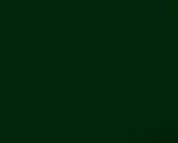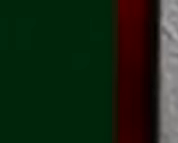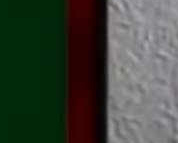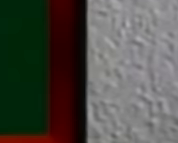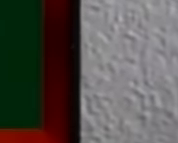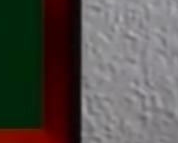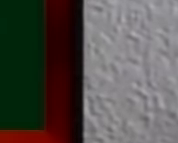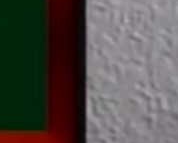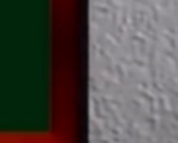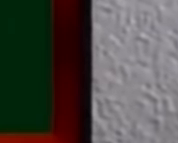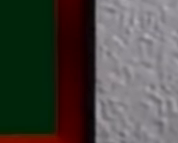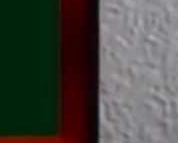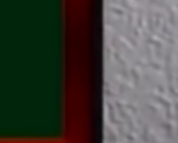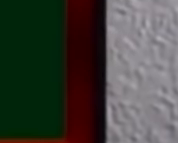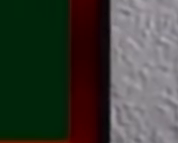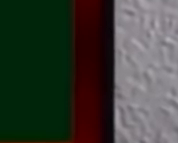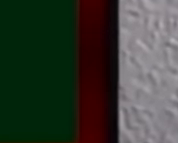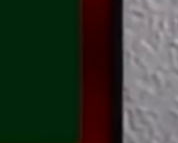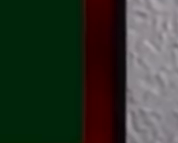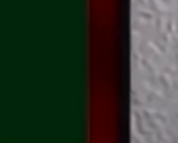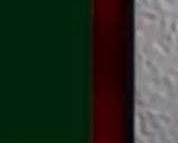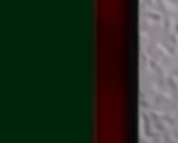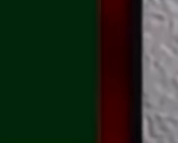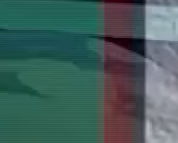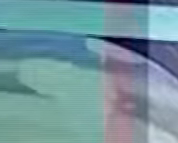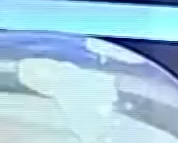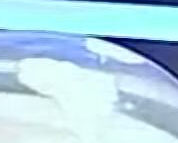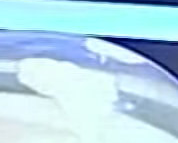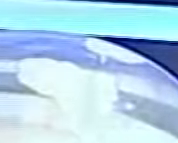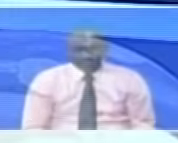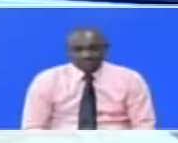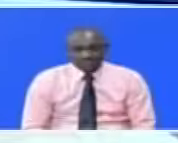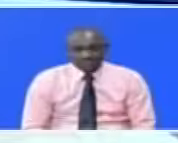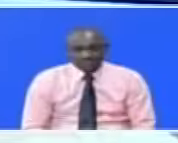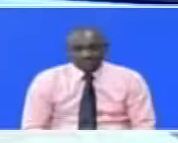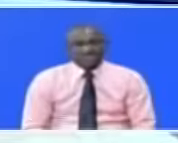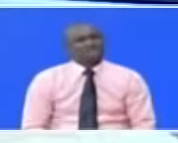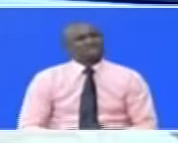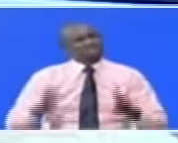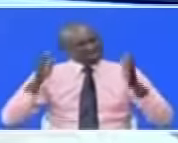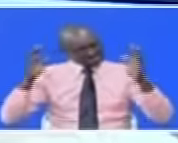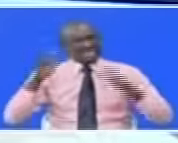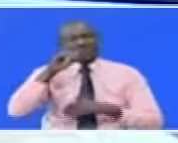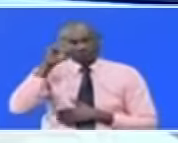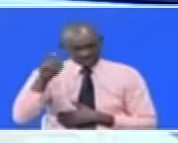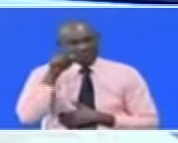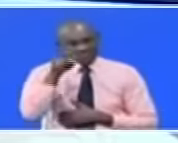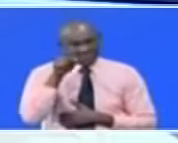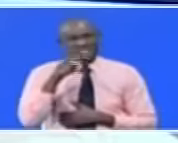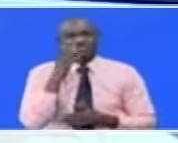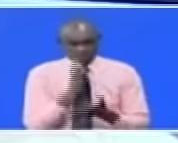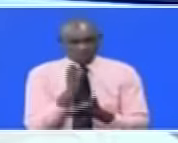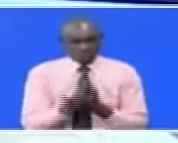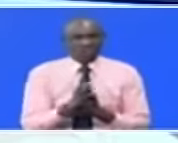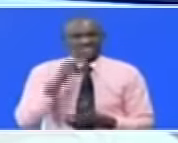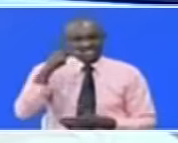Big of course, is still focusing on the